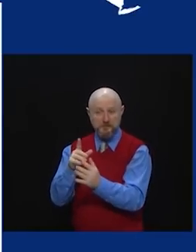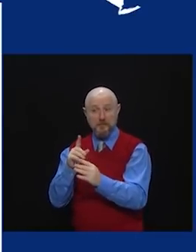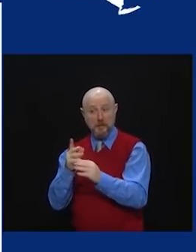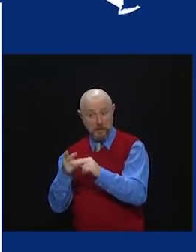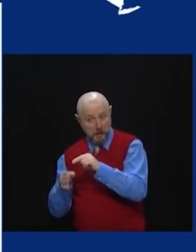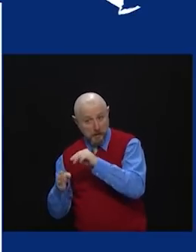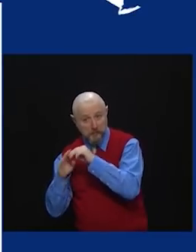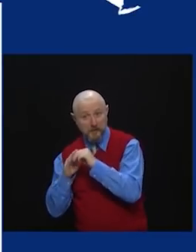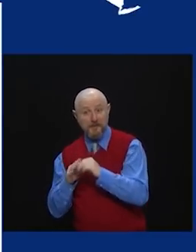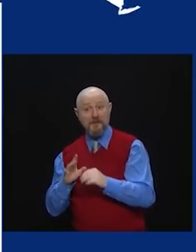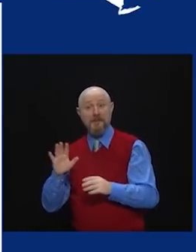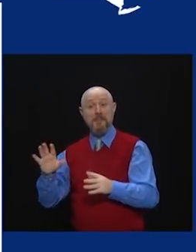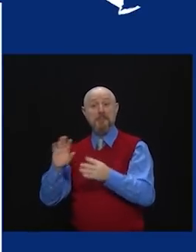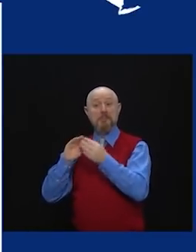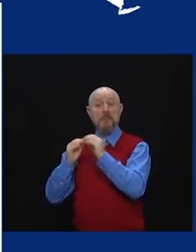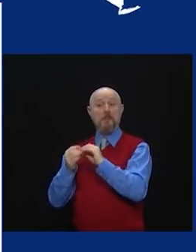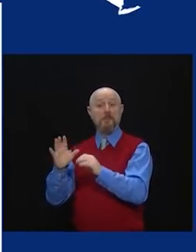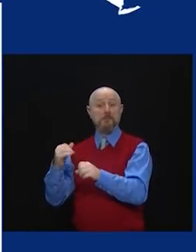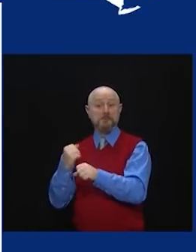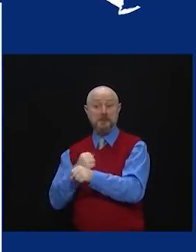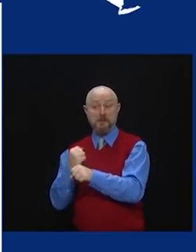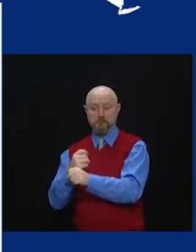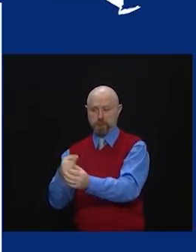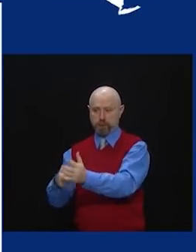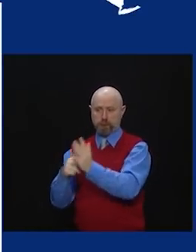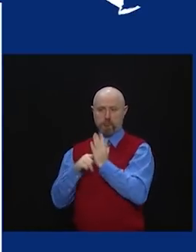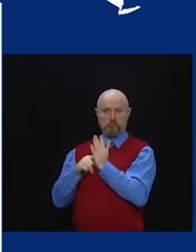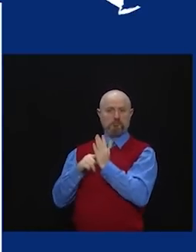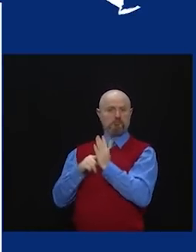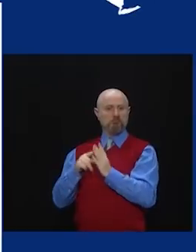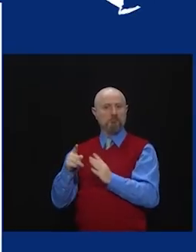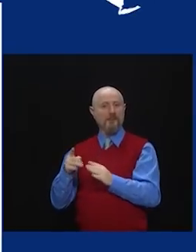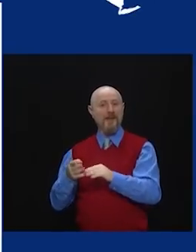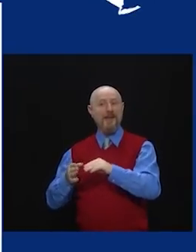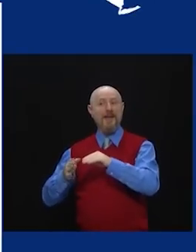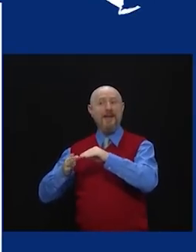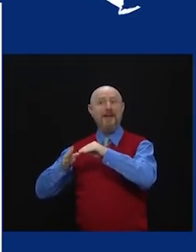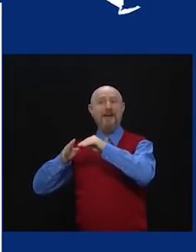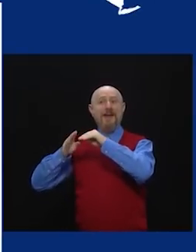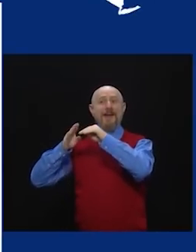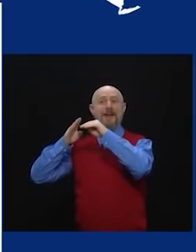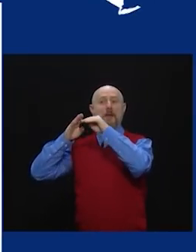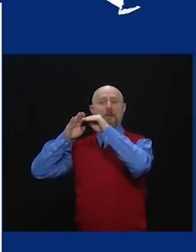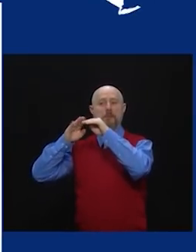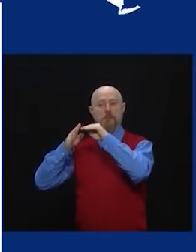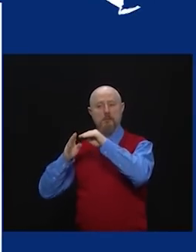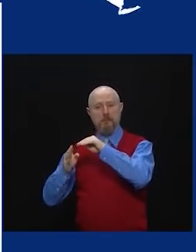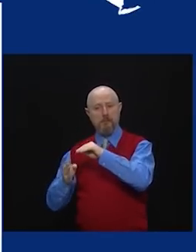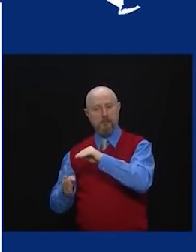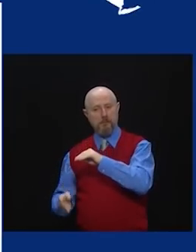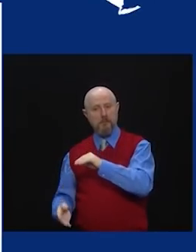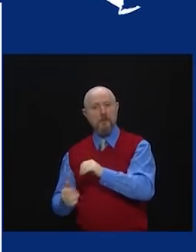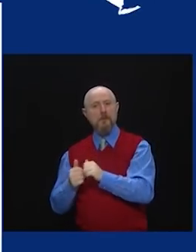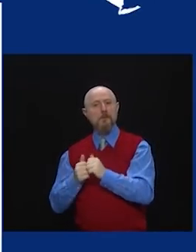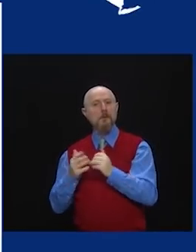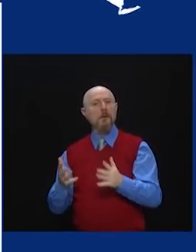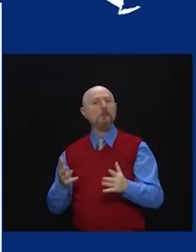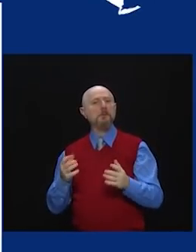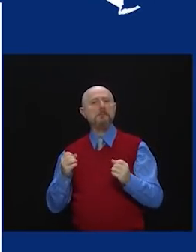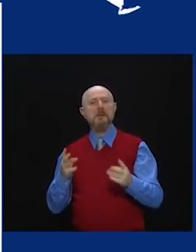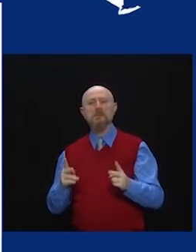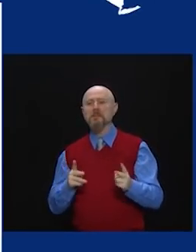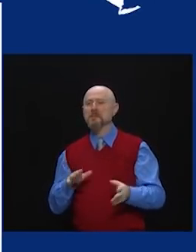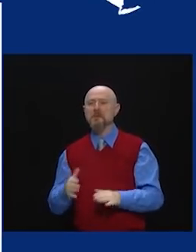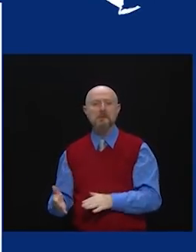they passed their peak and without a major spike in deaths, and they're continuing to decline. So we don't have a guarantee that this is our